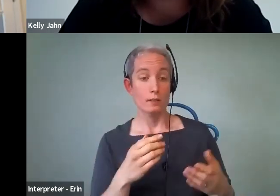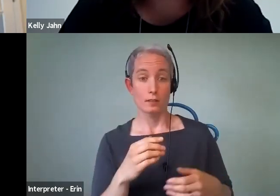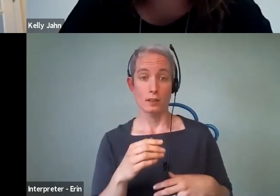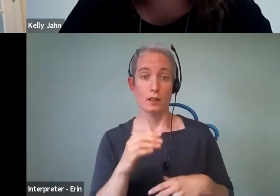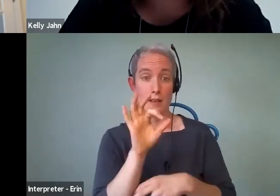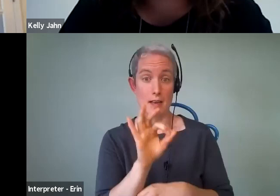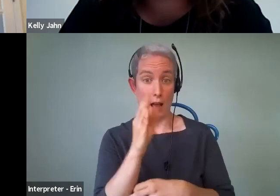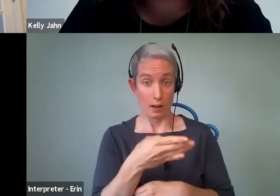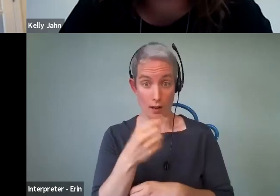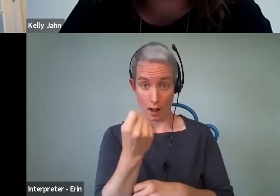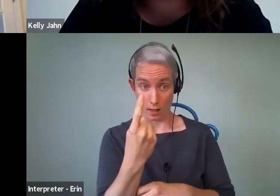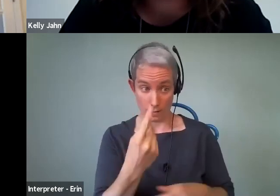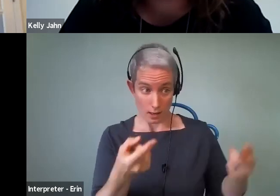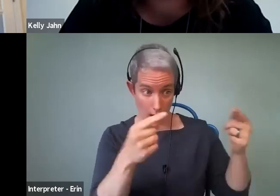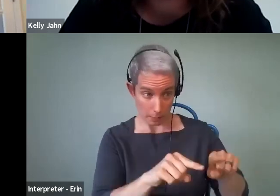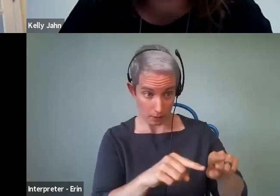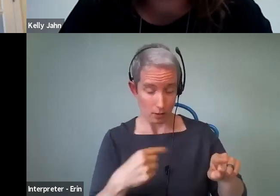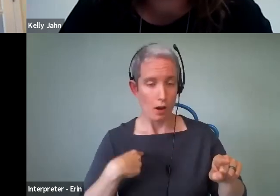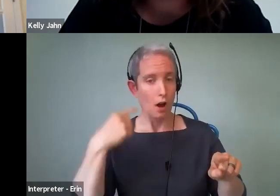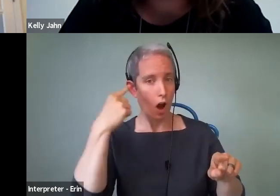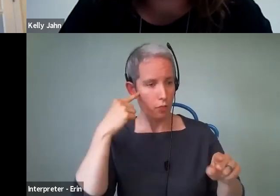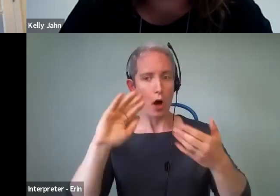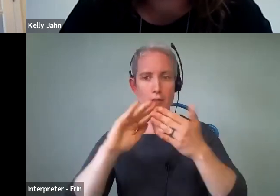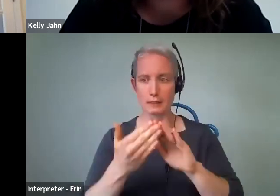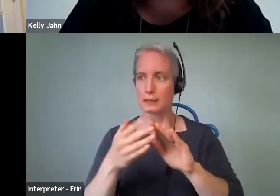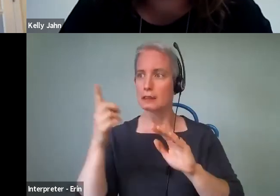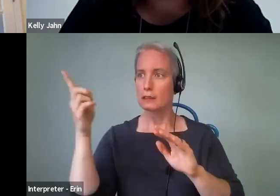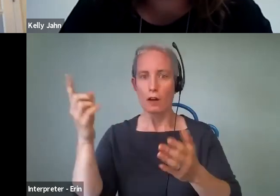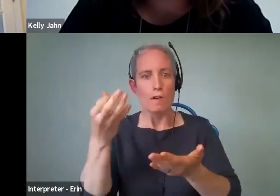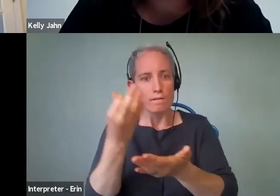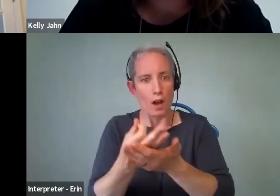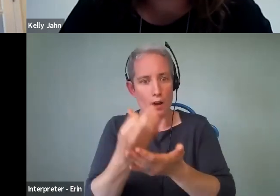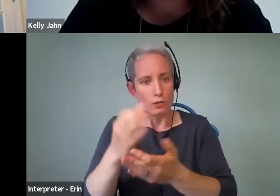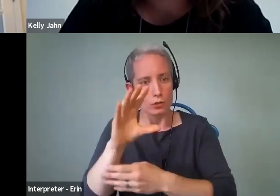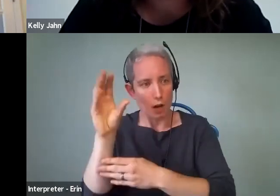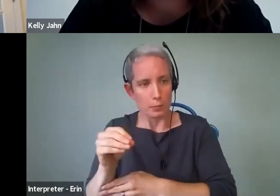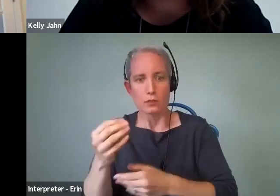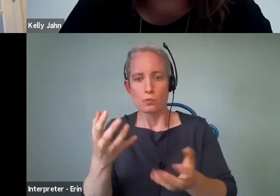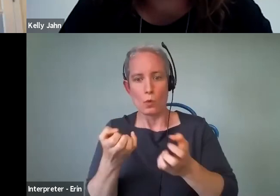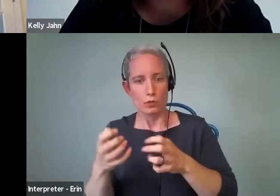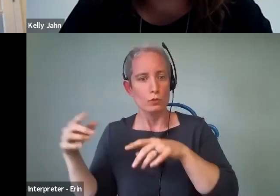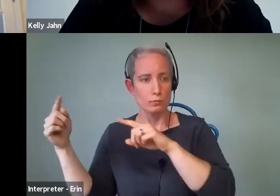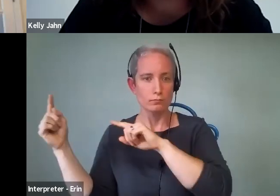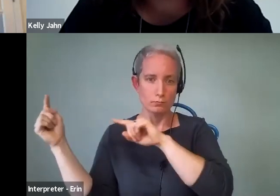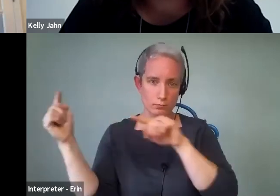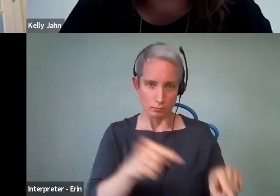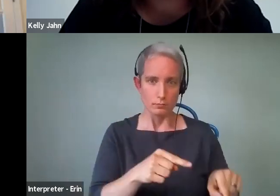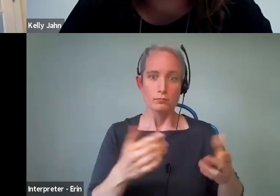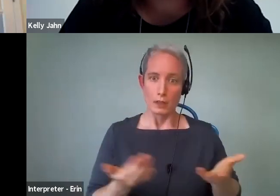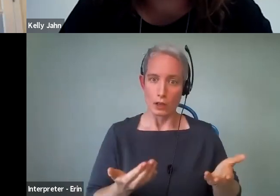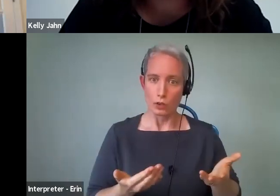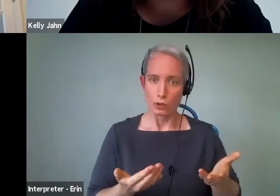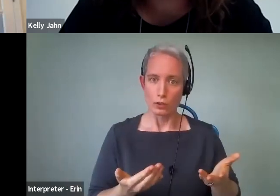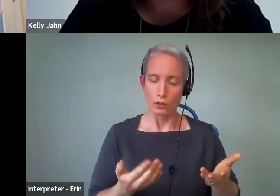I thought a lot of those big financial firms would want to go to quality of life locations.